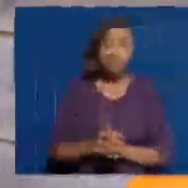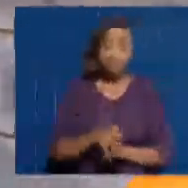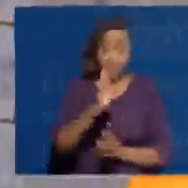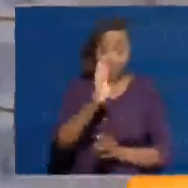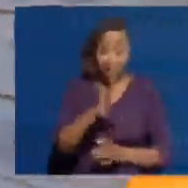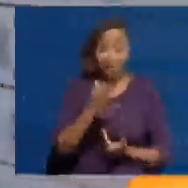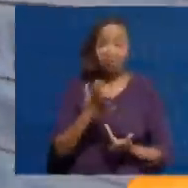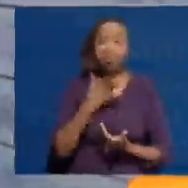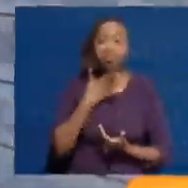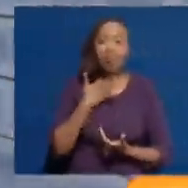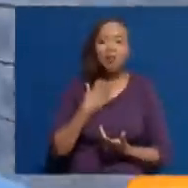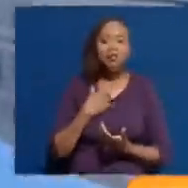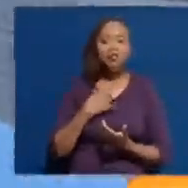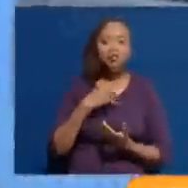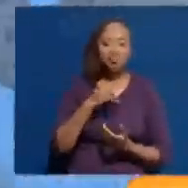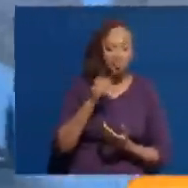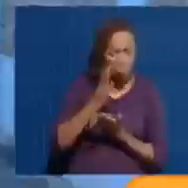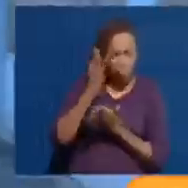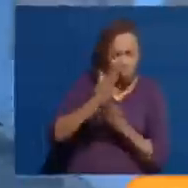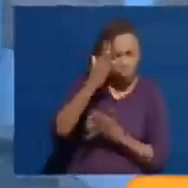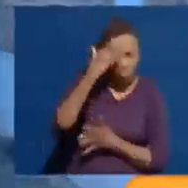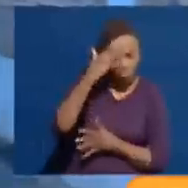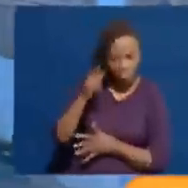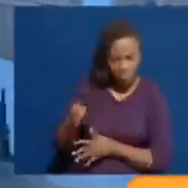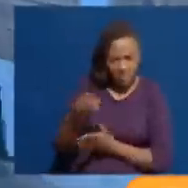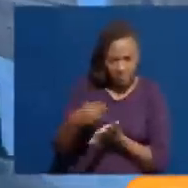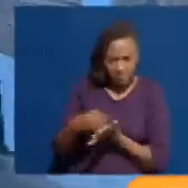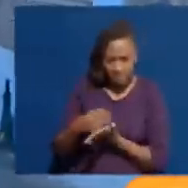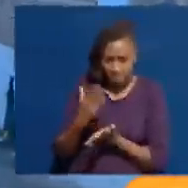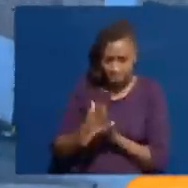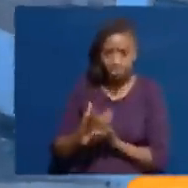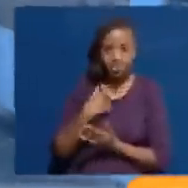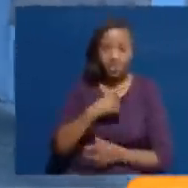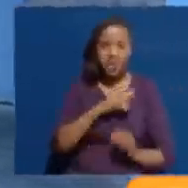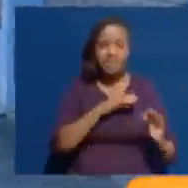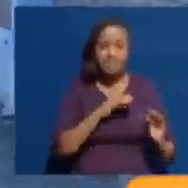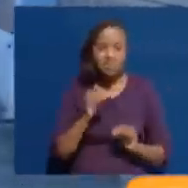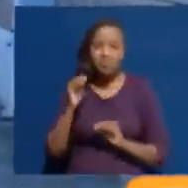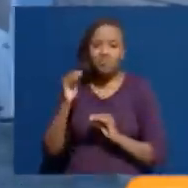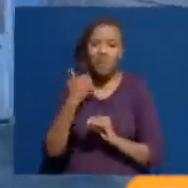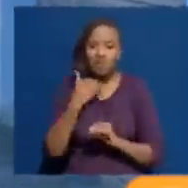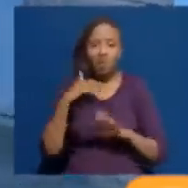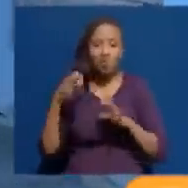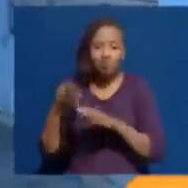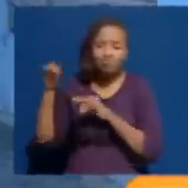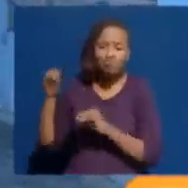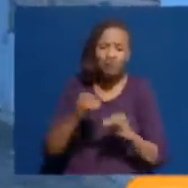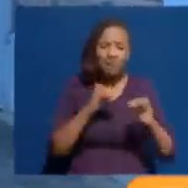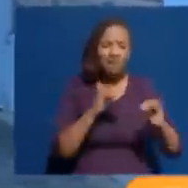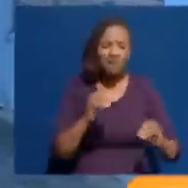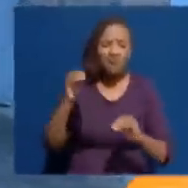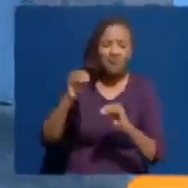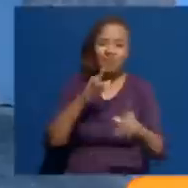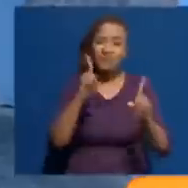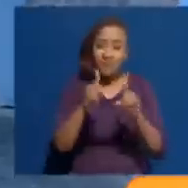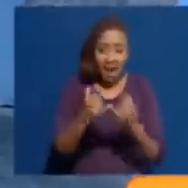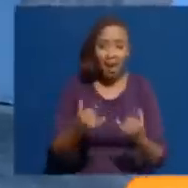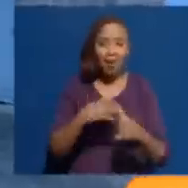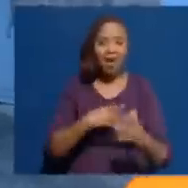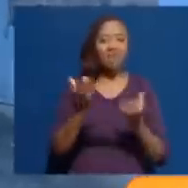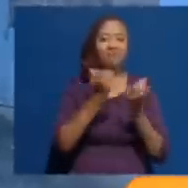of seeking authenticity, the scammers have moved from residential areas and apartments to business complexes such as this one. A